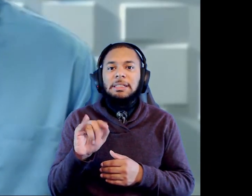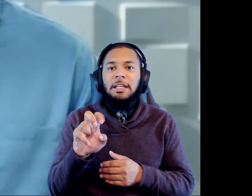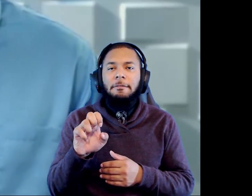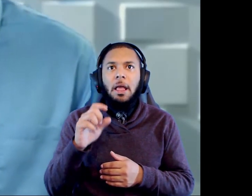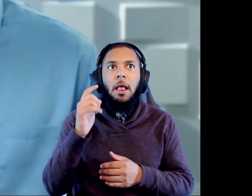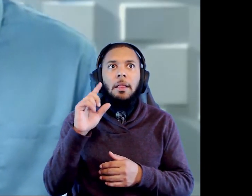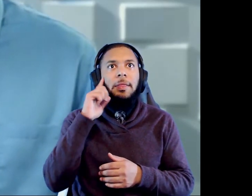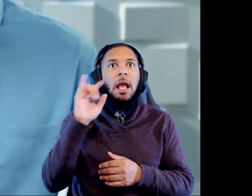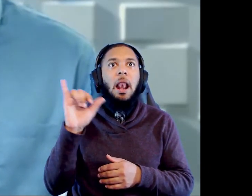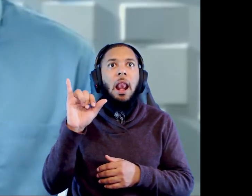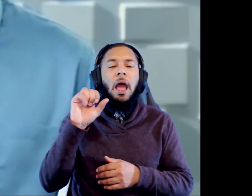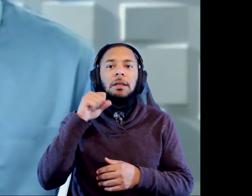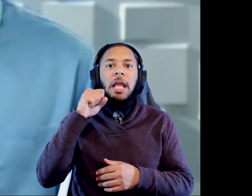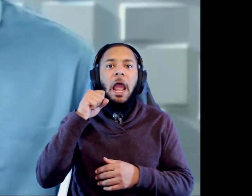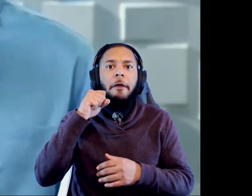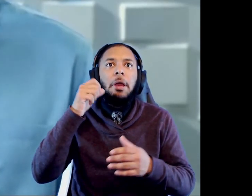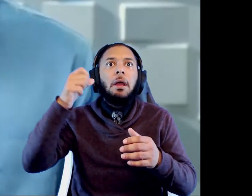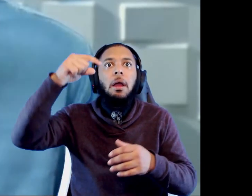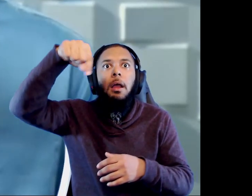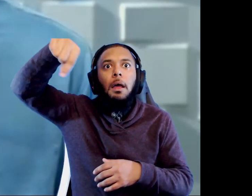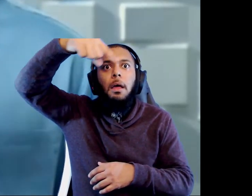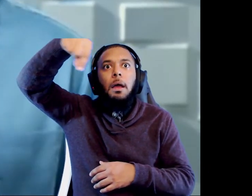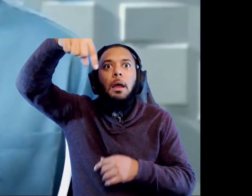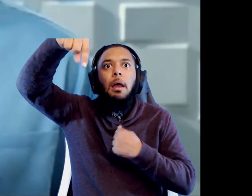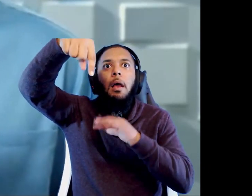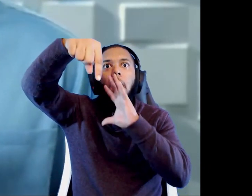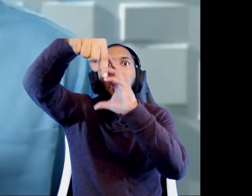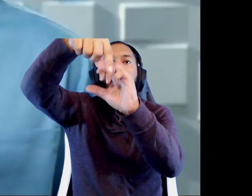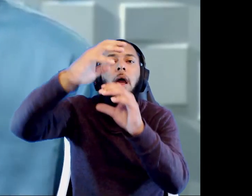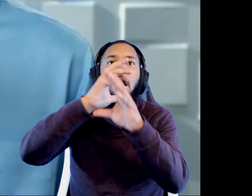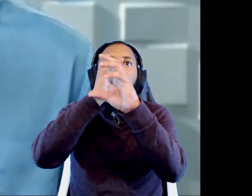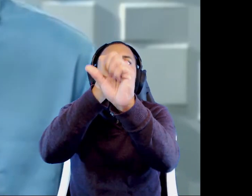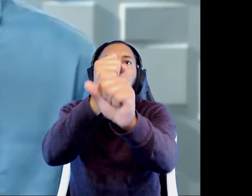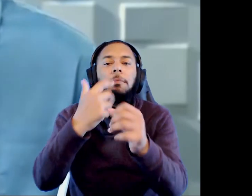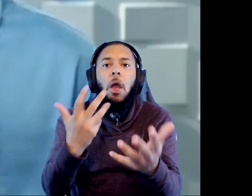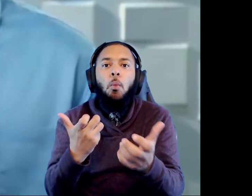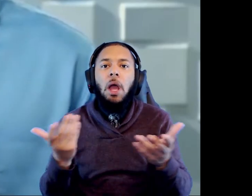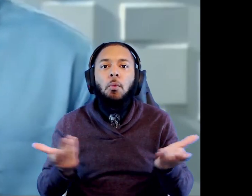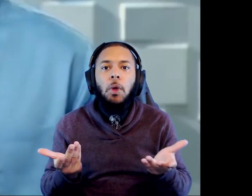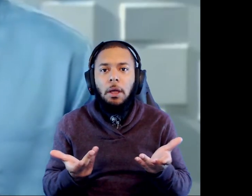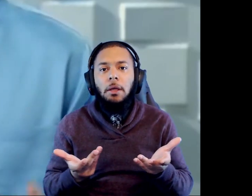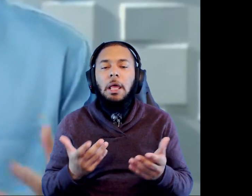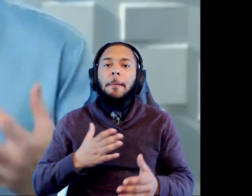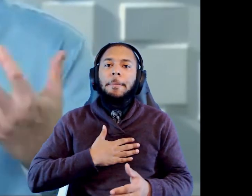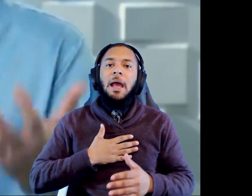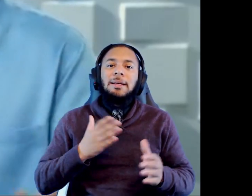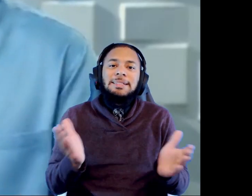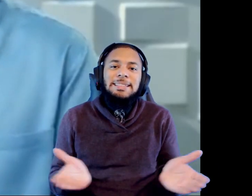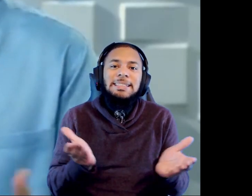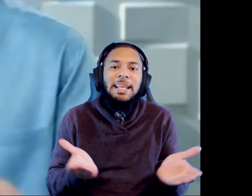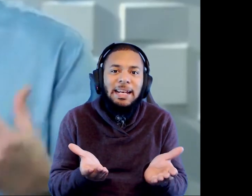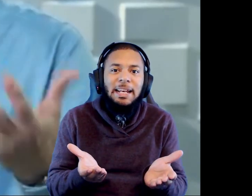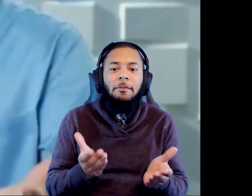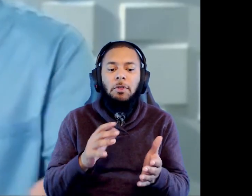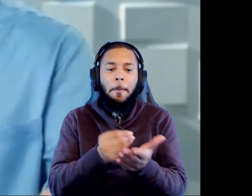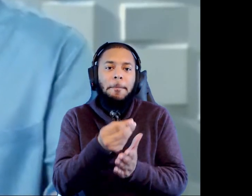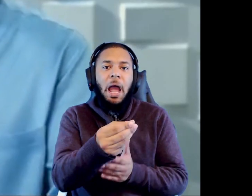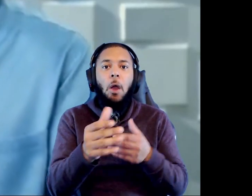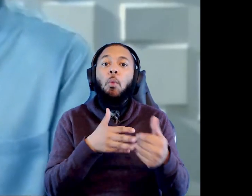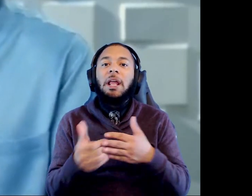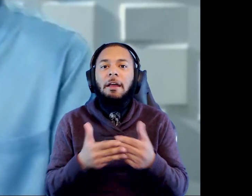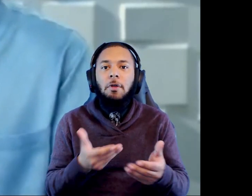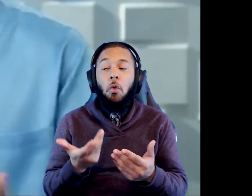in front of you. That what is the carrot? What am I going after that is an incentive for me to do that, to make that purchase, to make